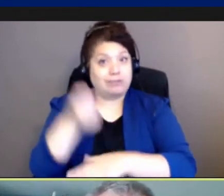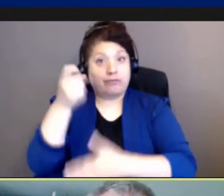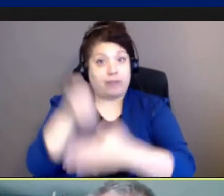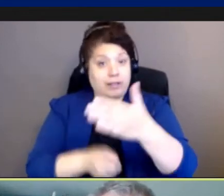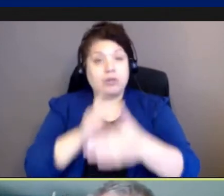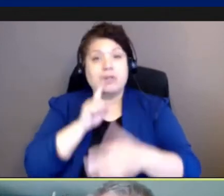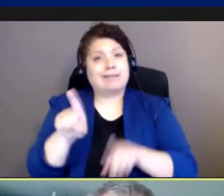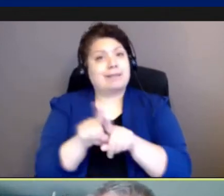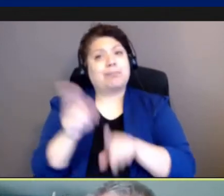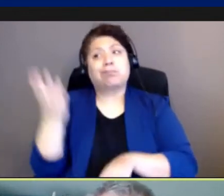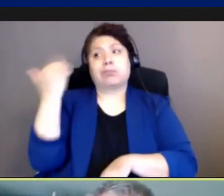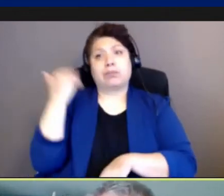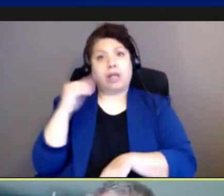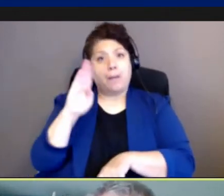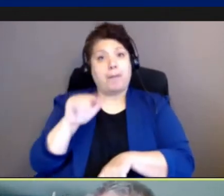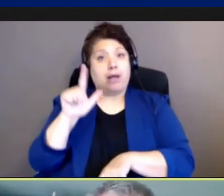place.